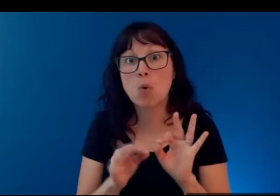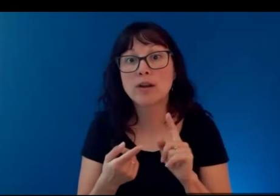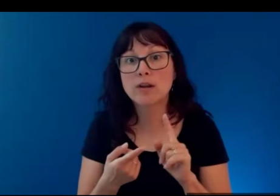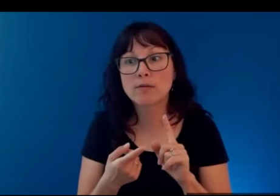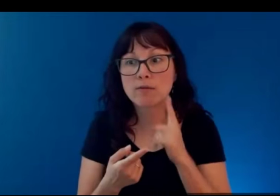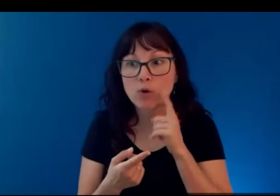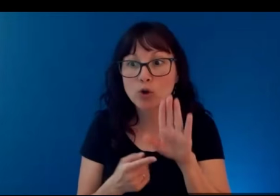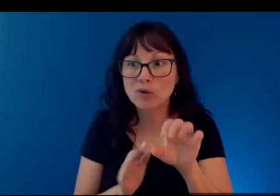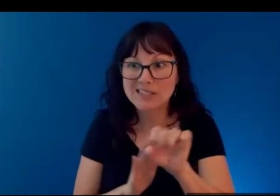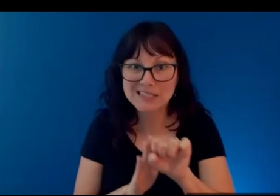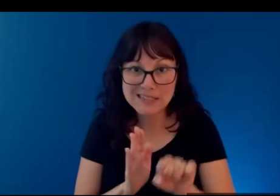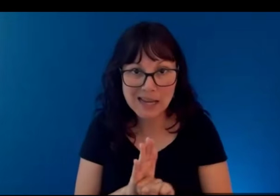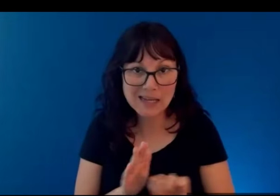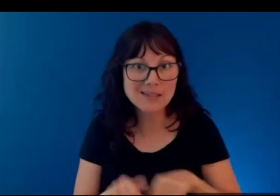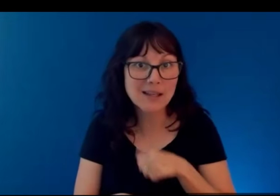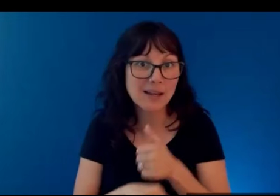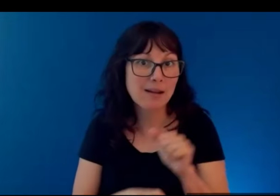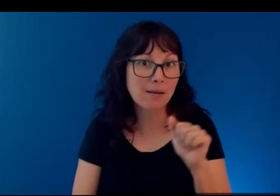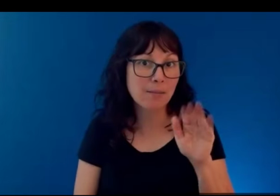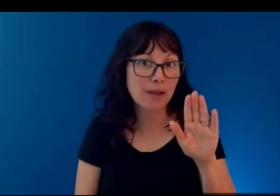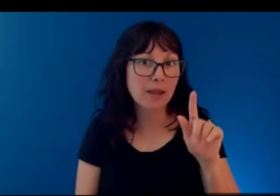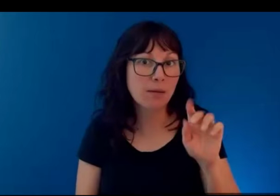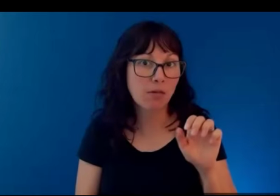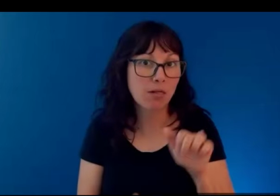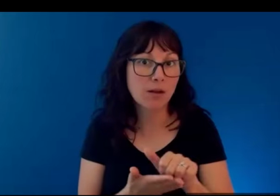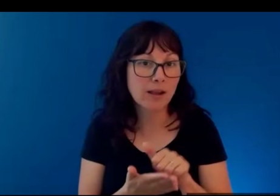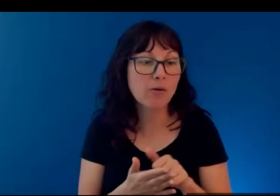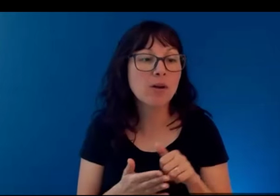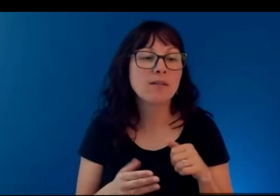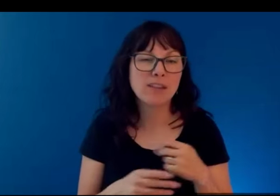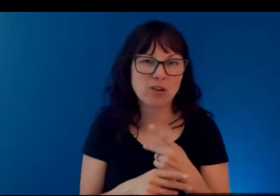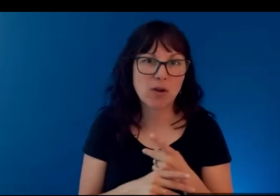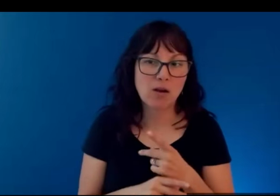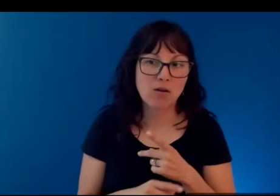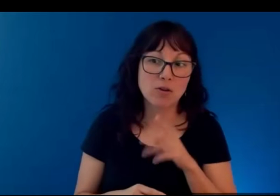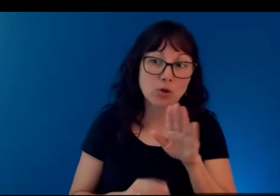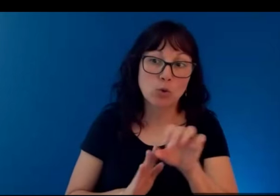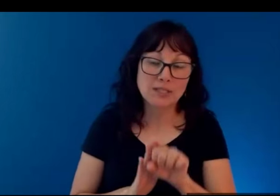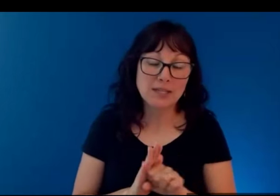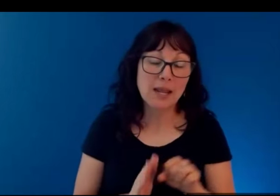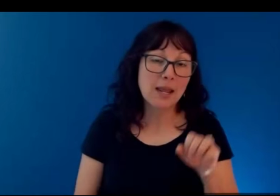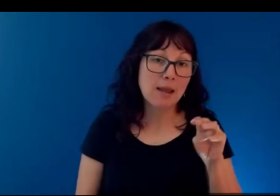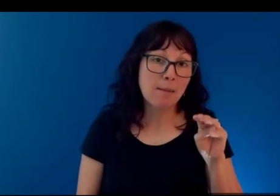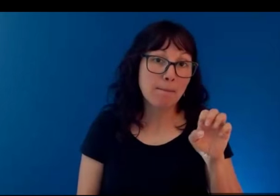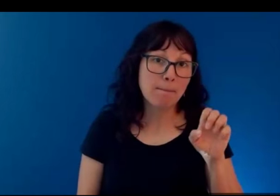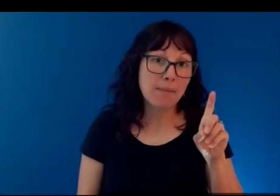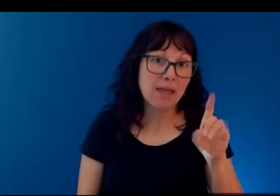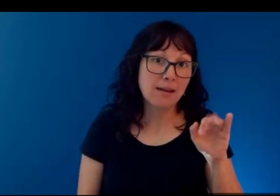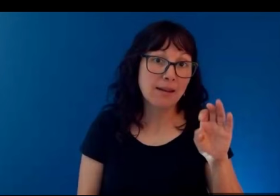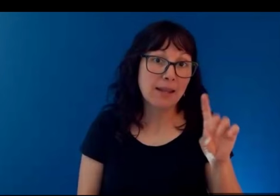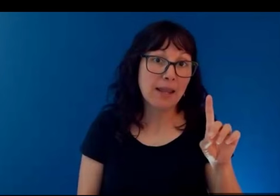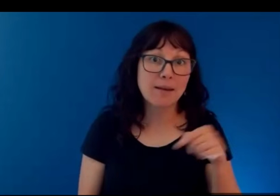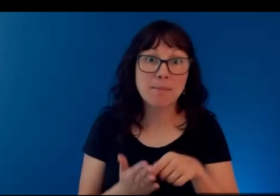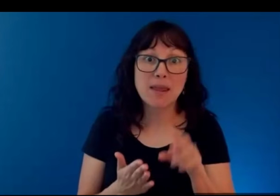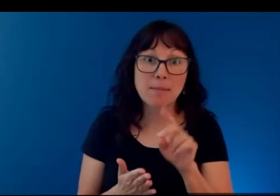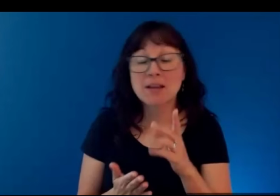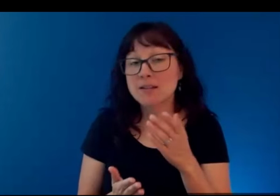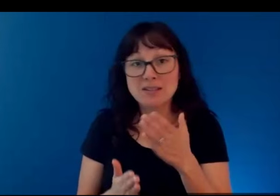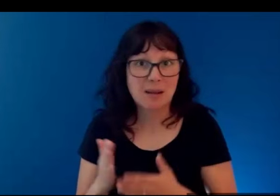state, is figure out how their Medicaid payback works, if they even have Medicaid payback in that